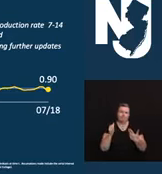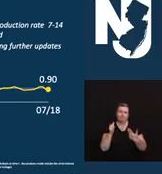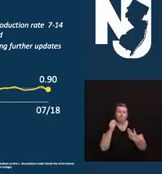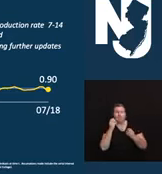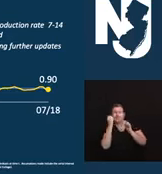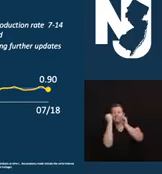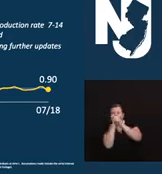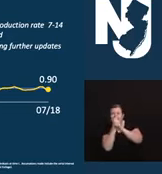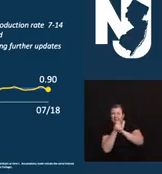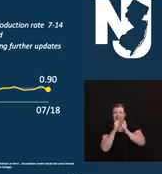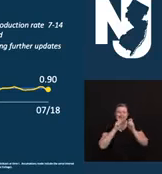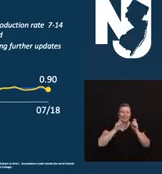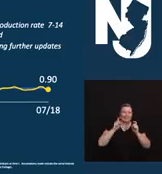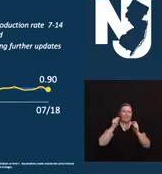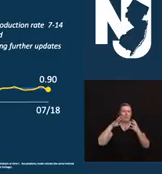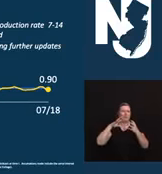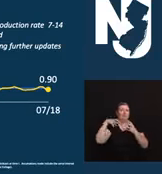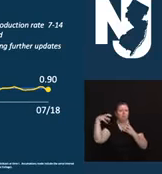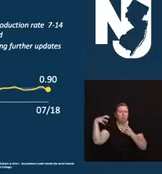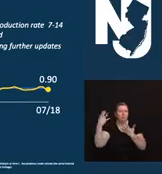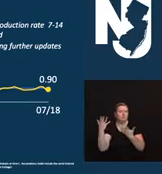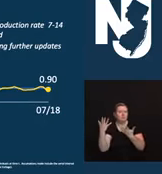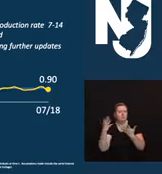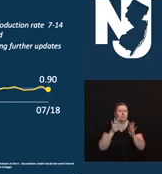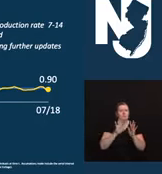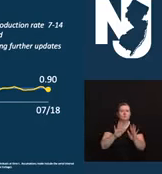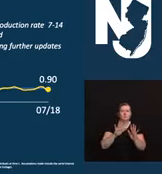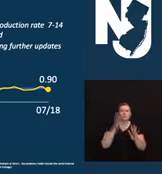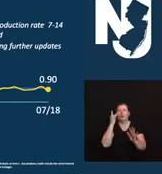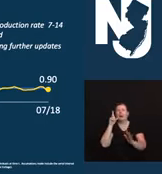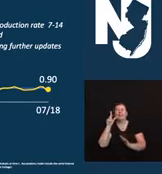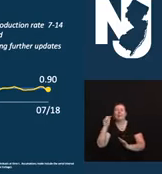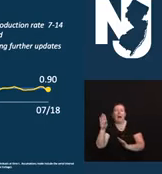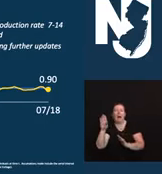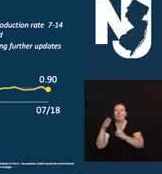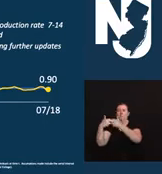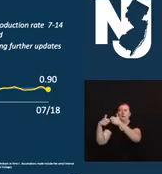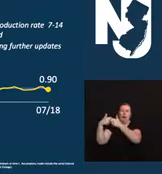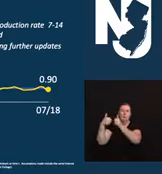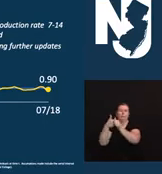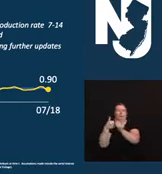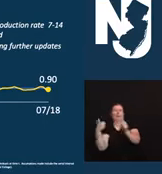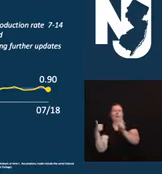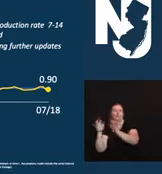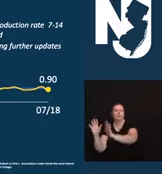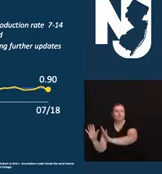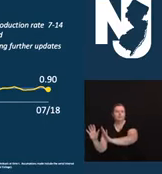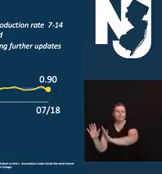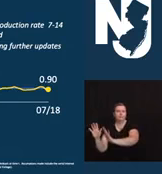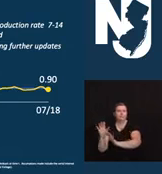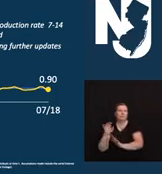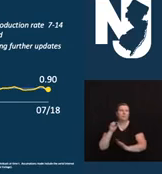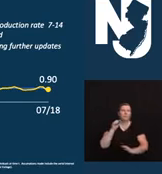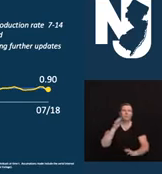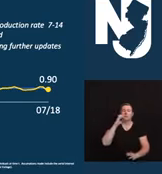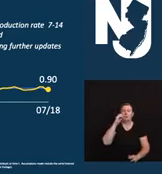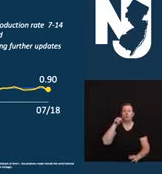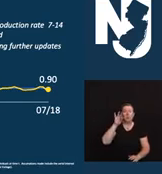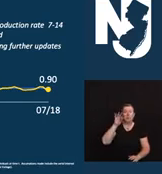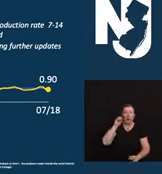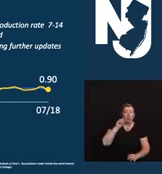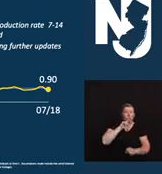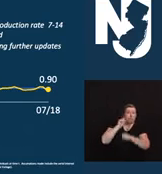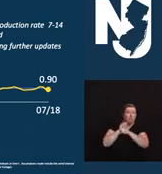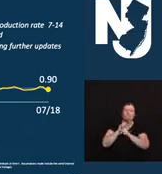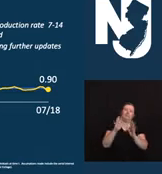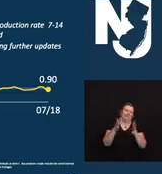the country's having and some of these labs are having, we're not as sure about that as we are about the spot positivity. We think it is in the range of